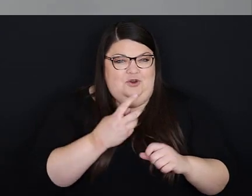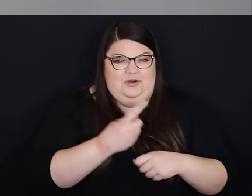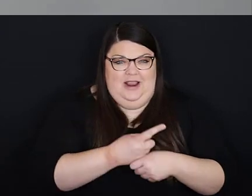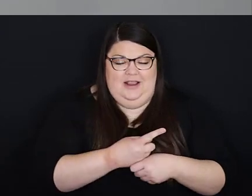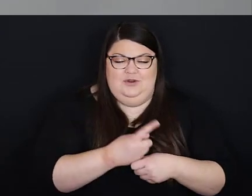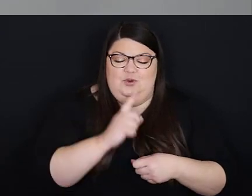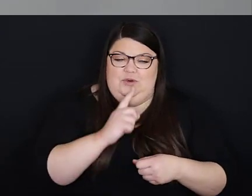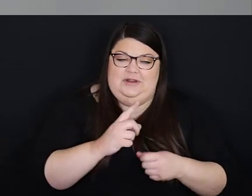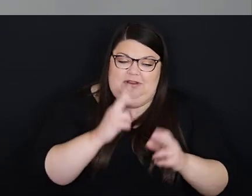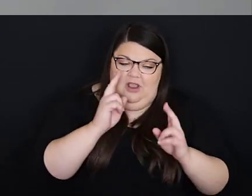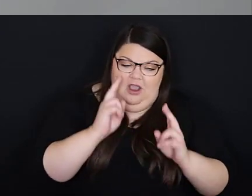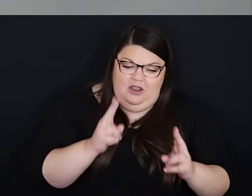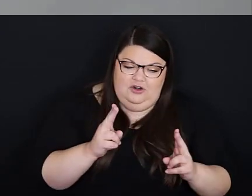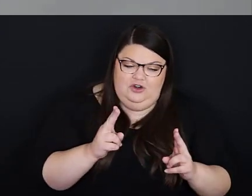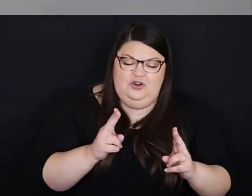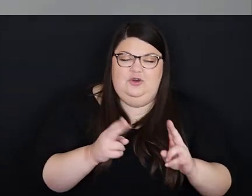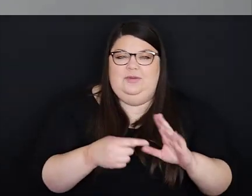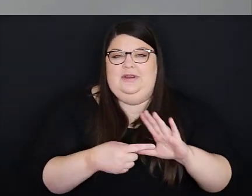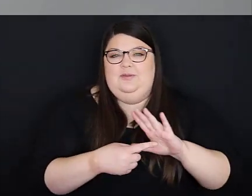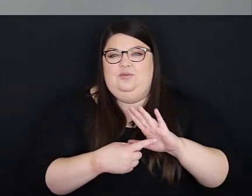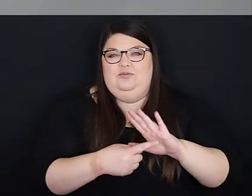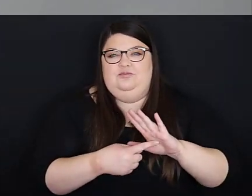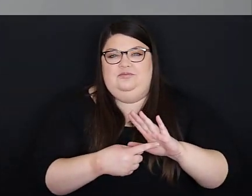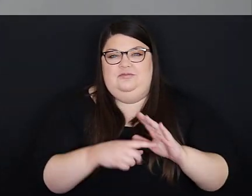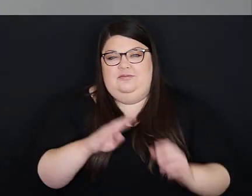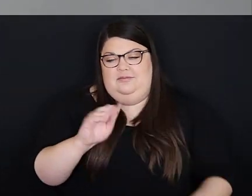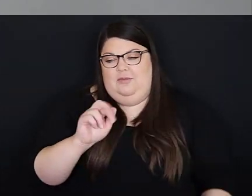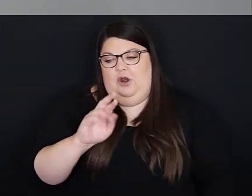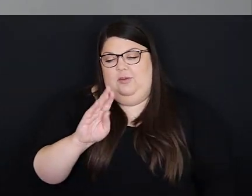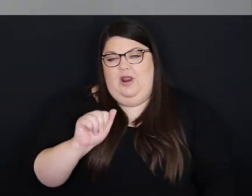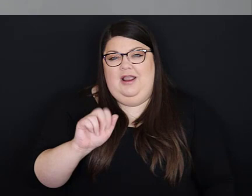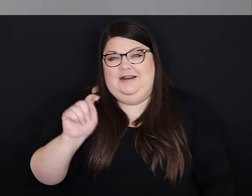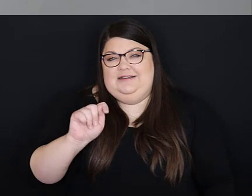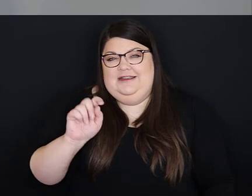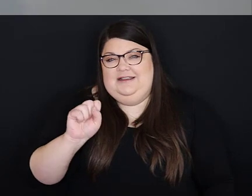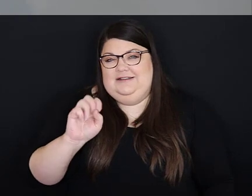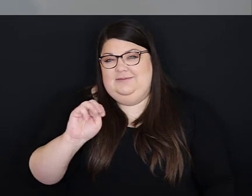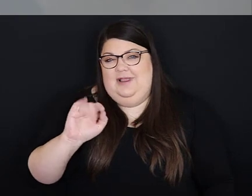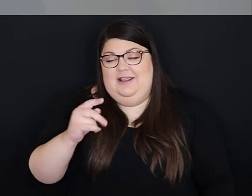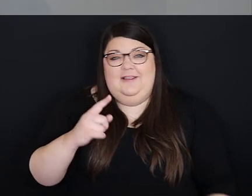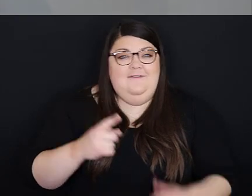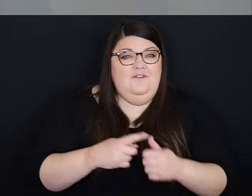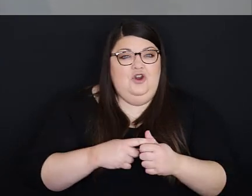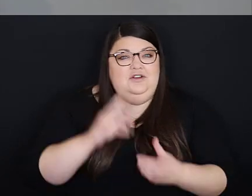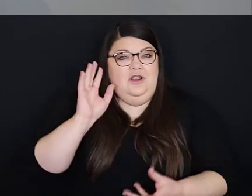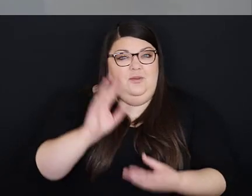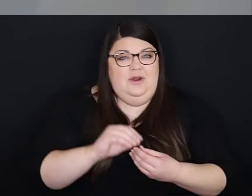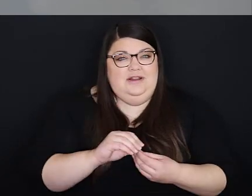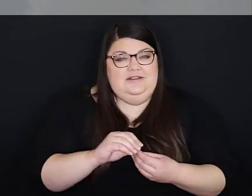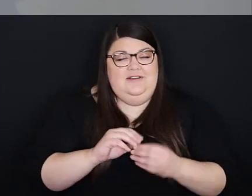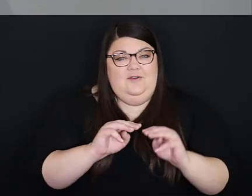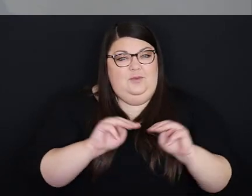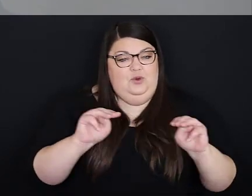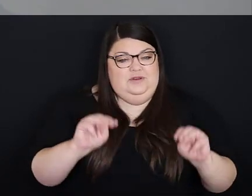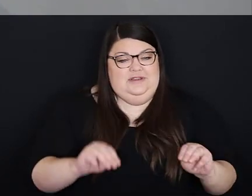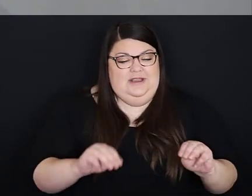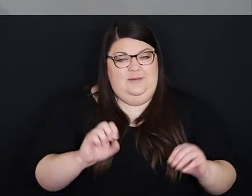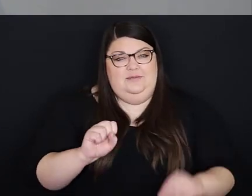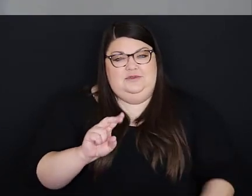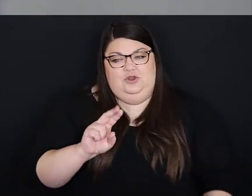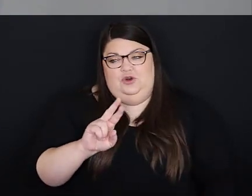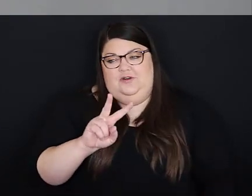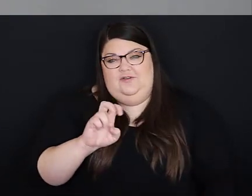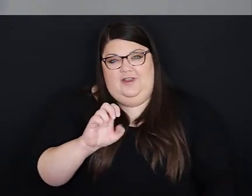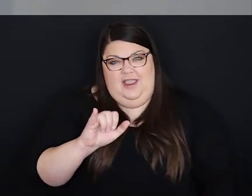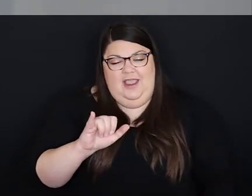are really, really honored to be presenting Barbara T. Smith's first comprehensive museum survey. This is